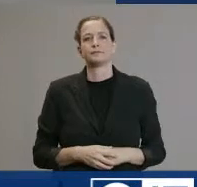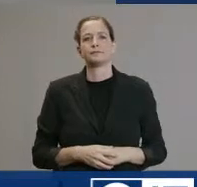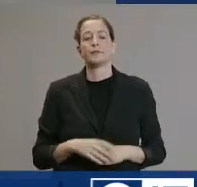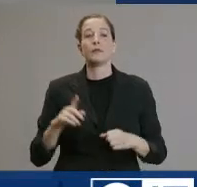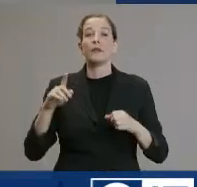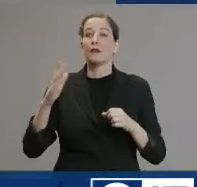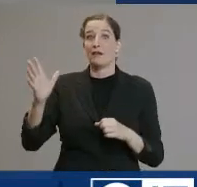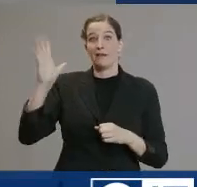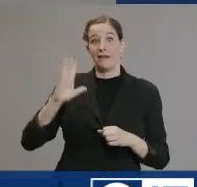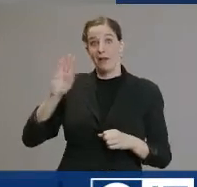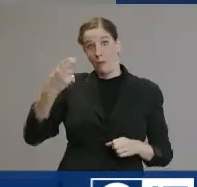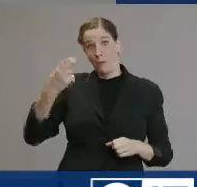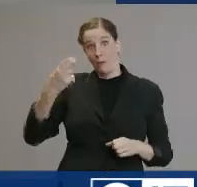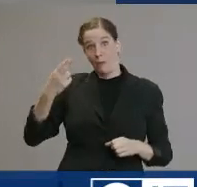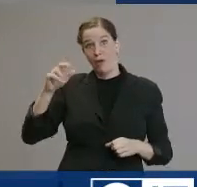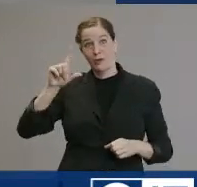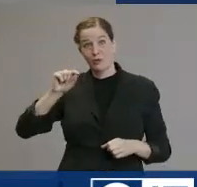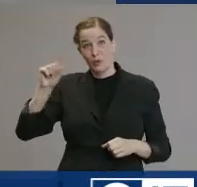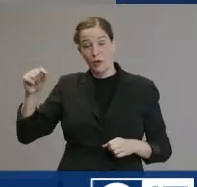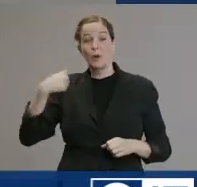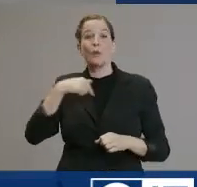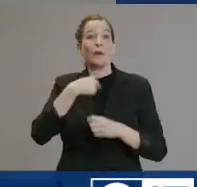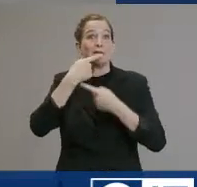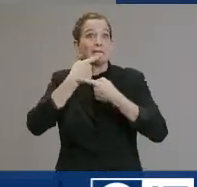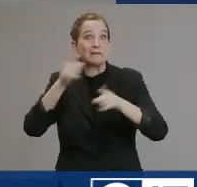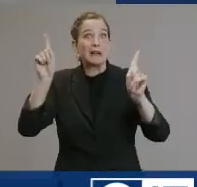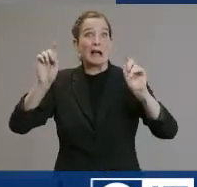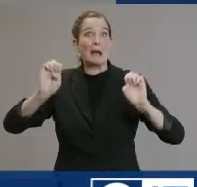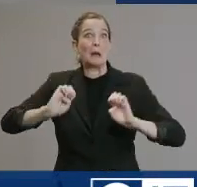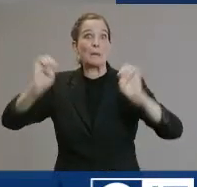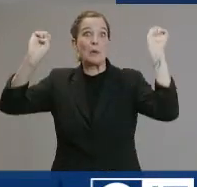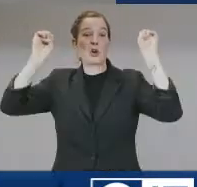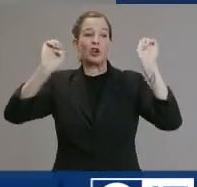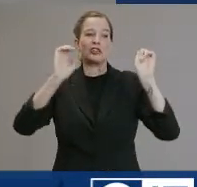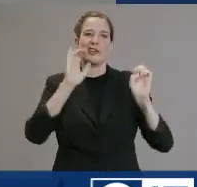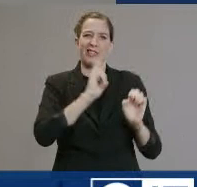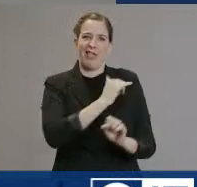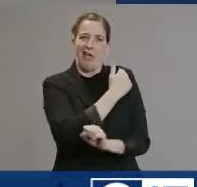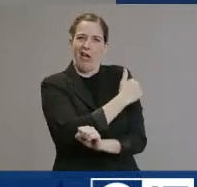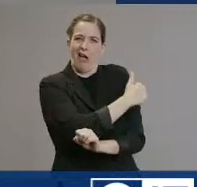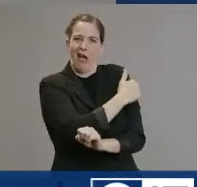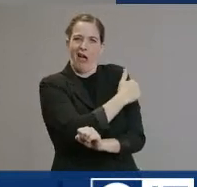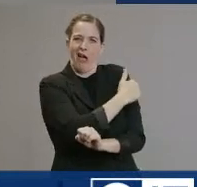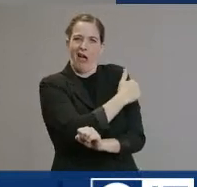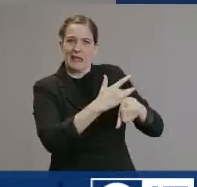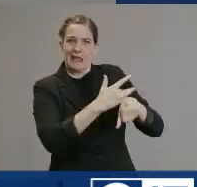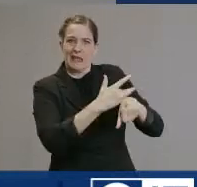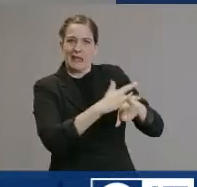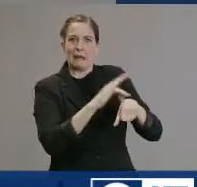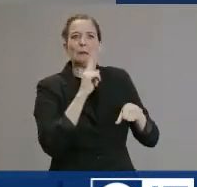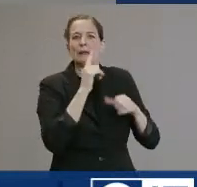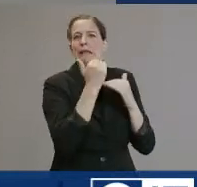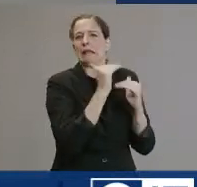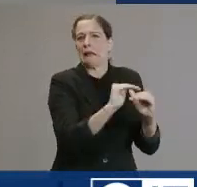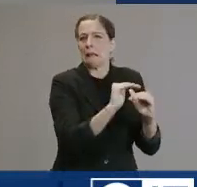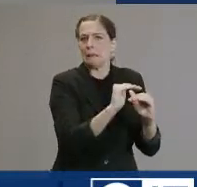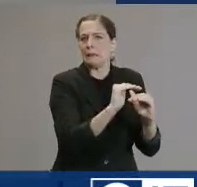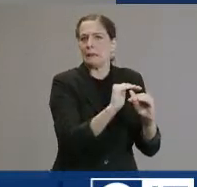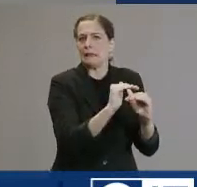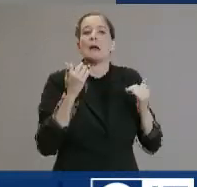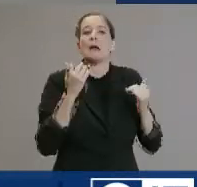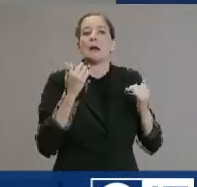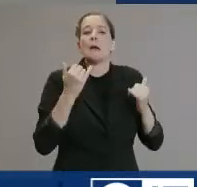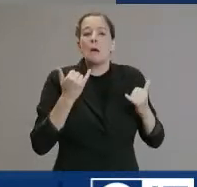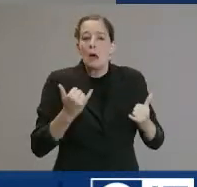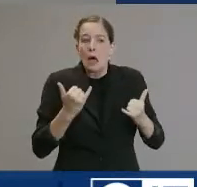was limited. Today, we have daily reporting through enhanced surveillance and ongoing capacity